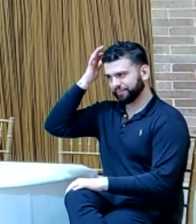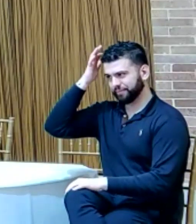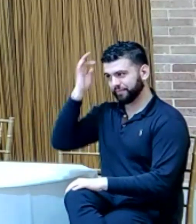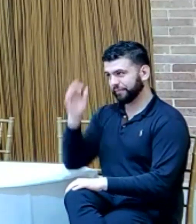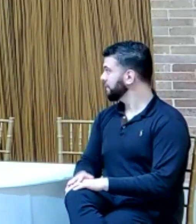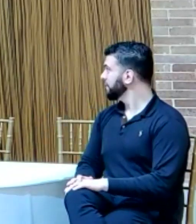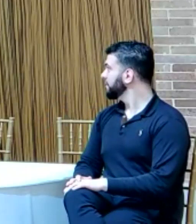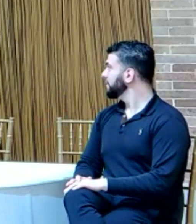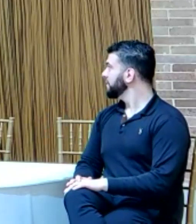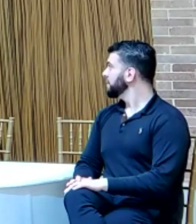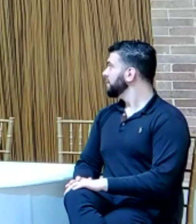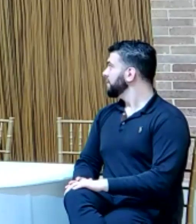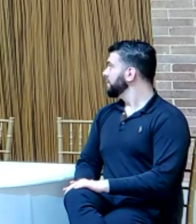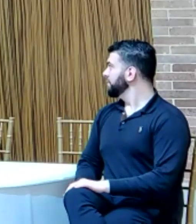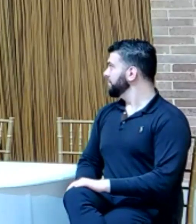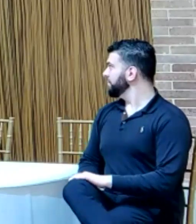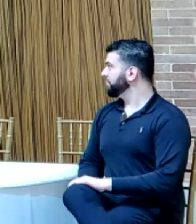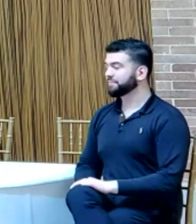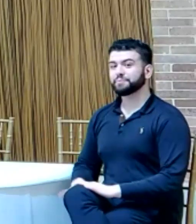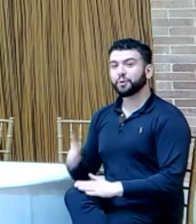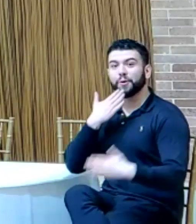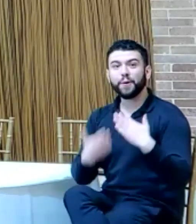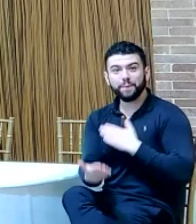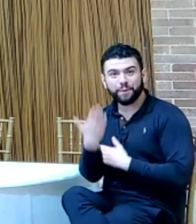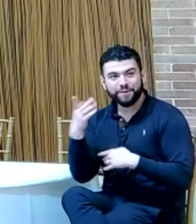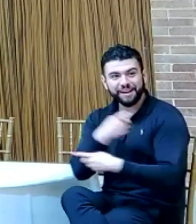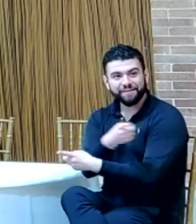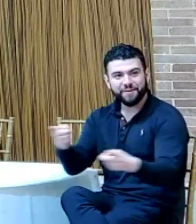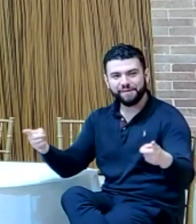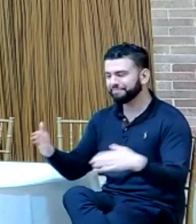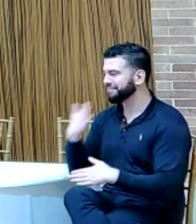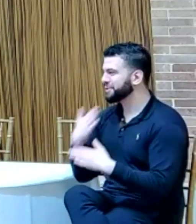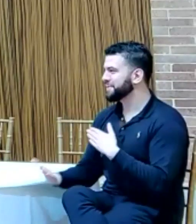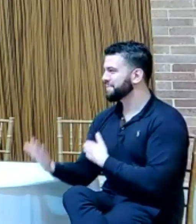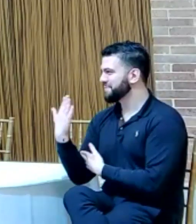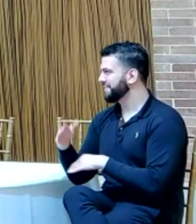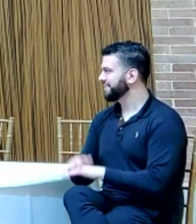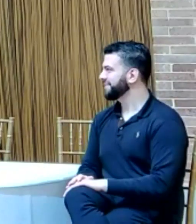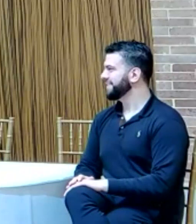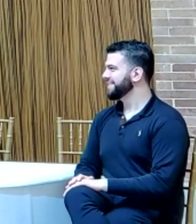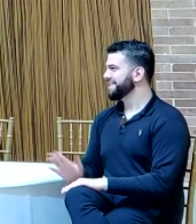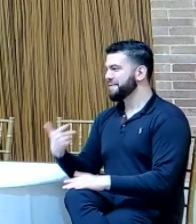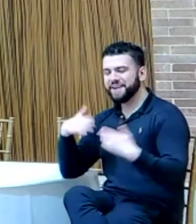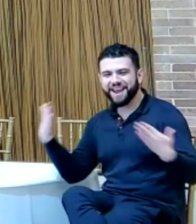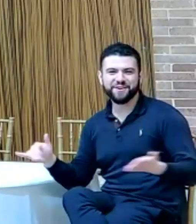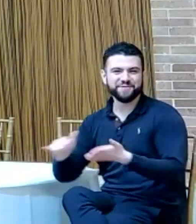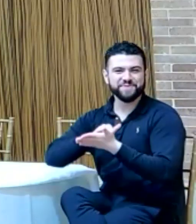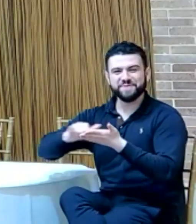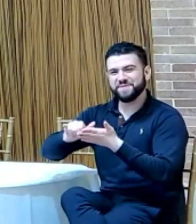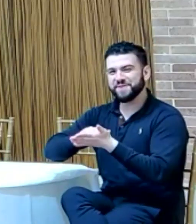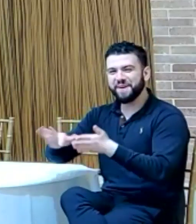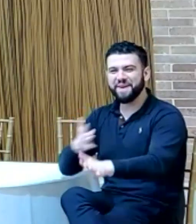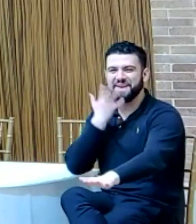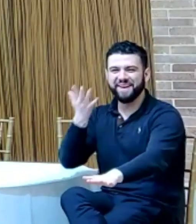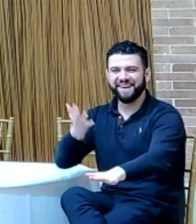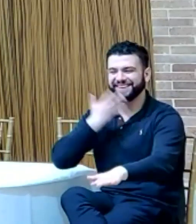go I think I got it I think I got it now well good morning everyone what are they say in New York right is that how